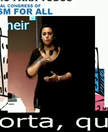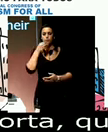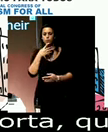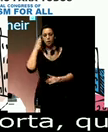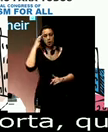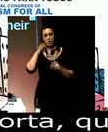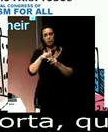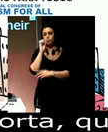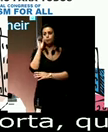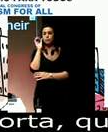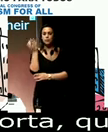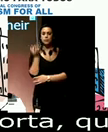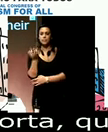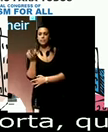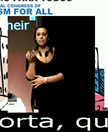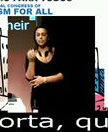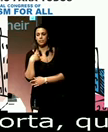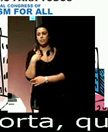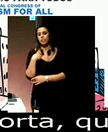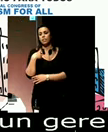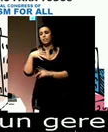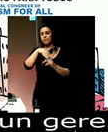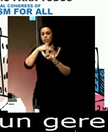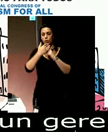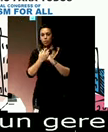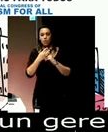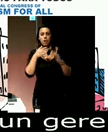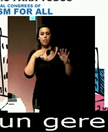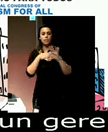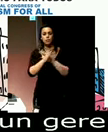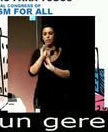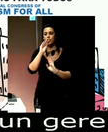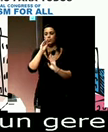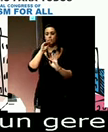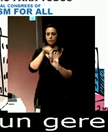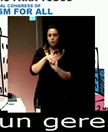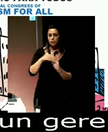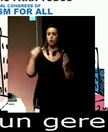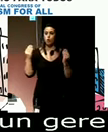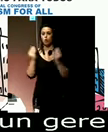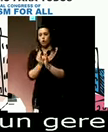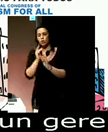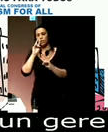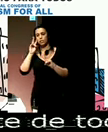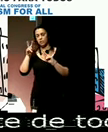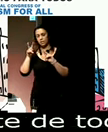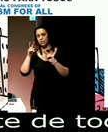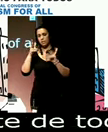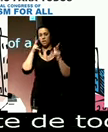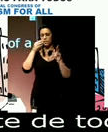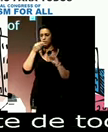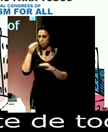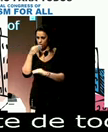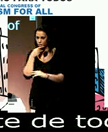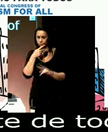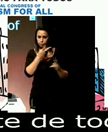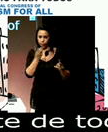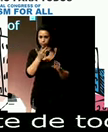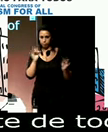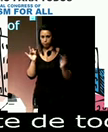The aim of my speech is to analyze the situation of accessibility together with